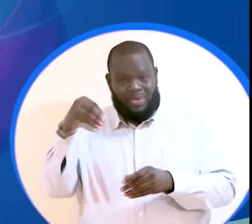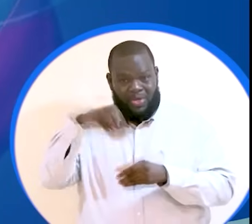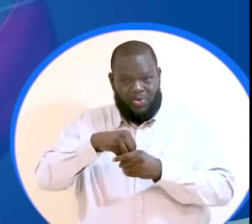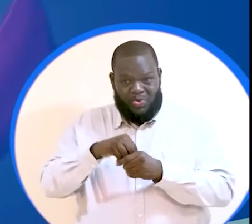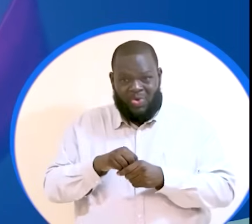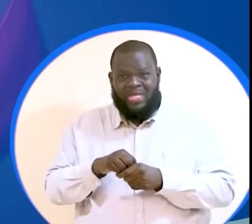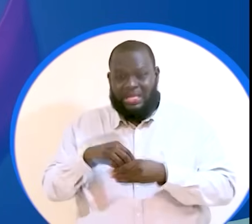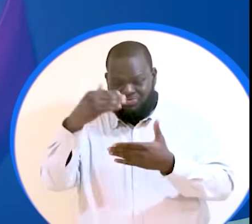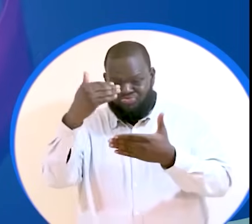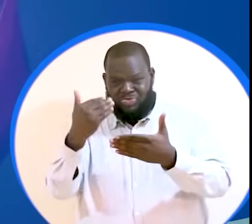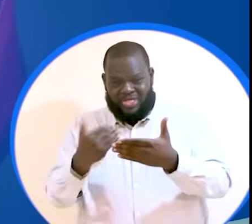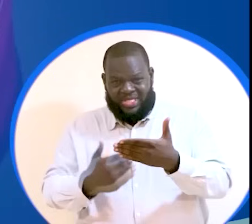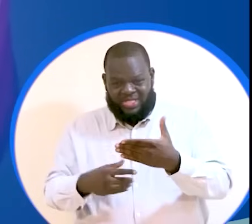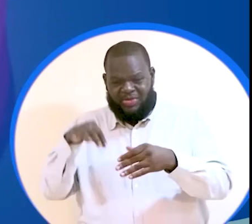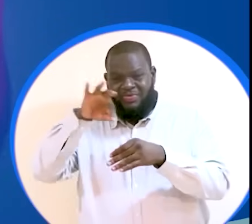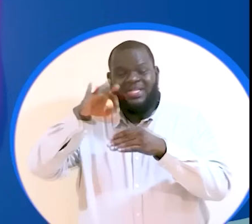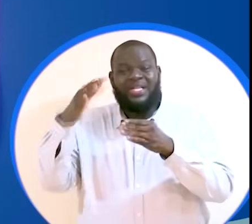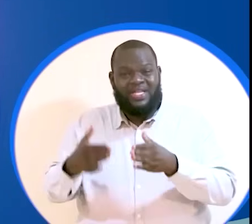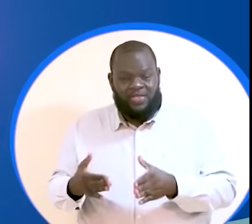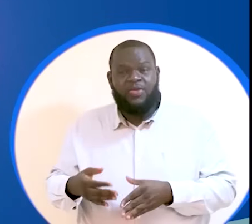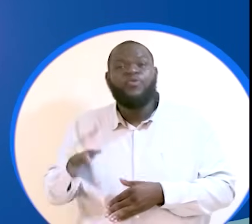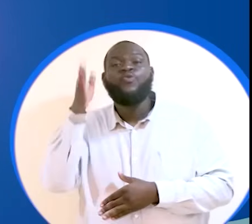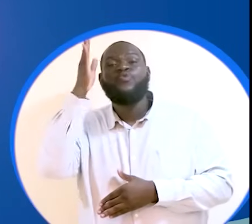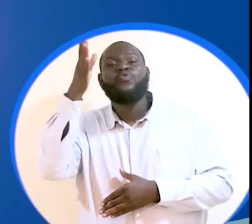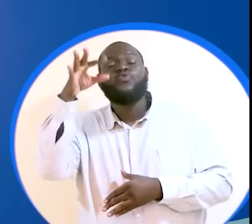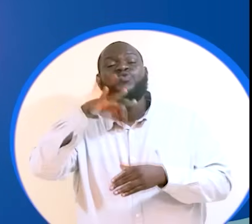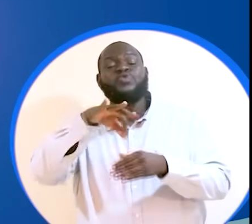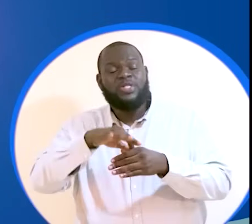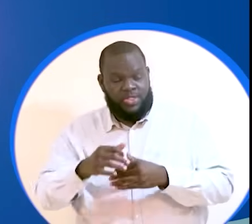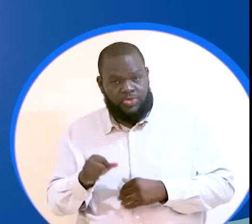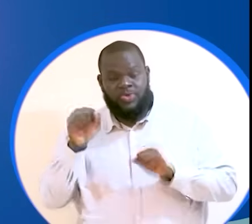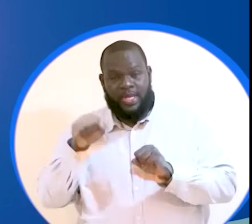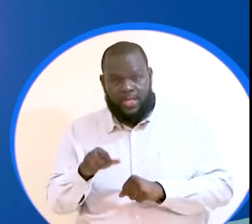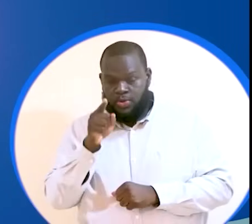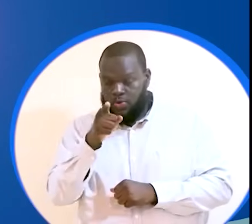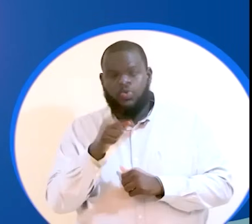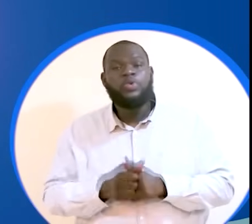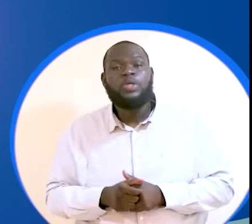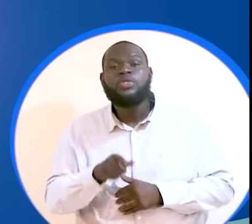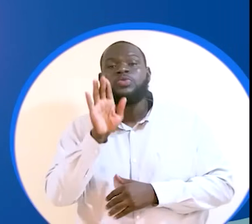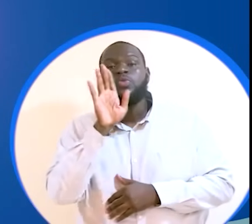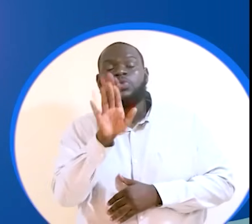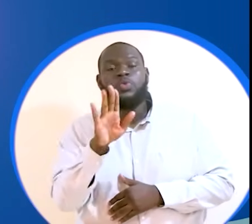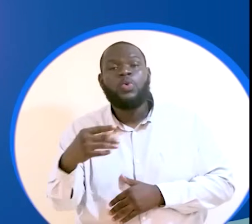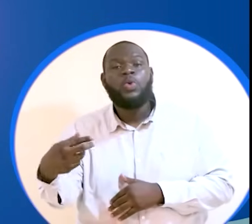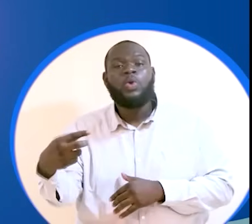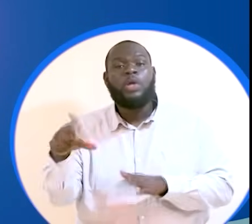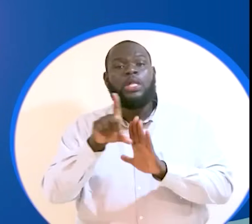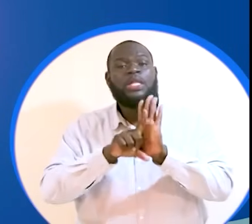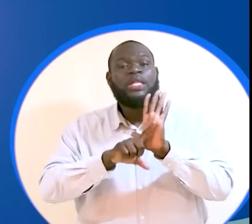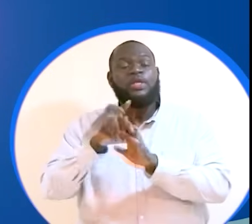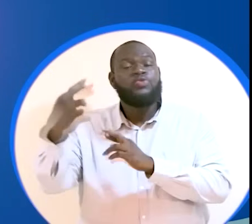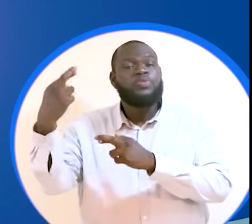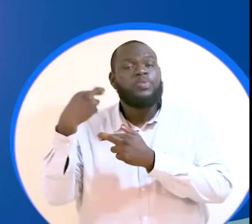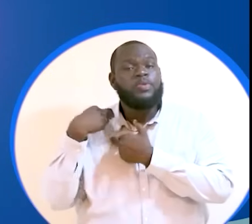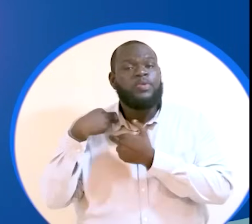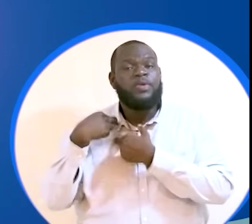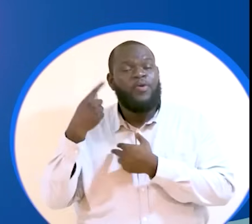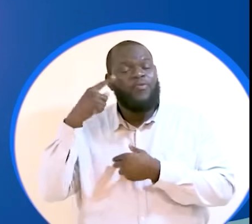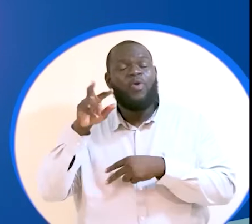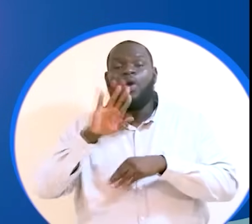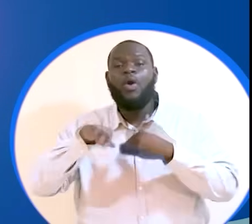national identification card and to be included in the official lists of electors for future elections, providing you meet